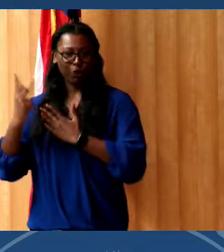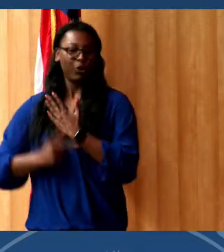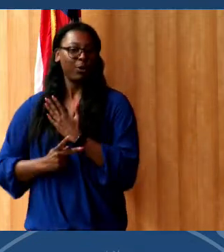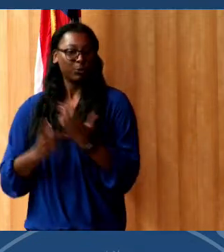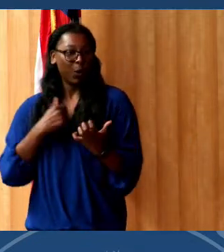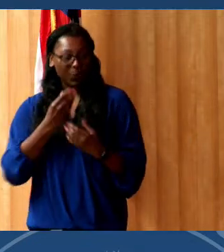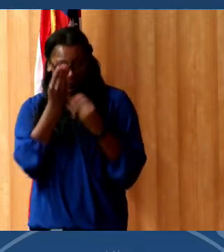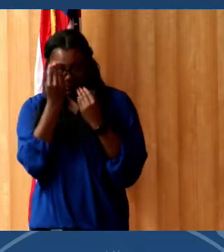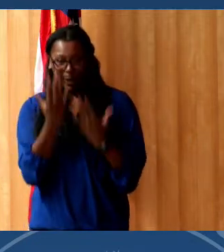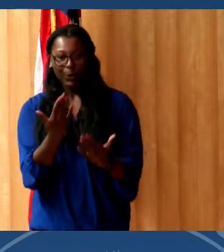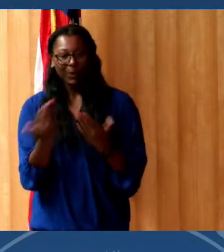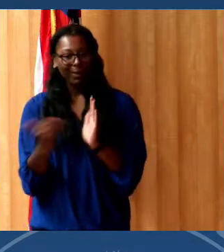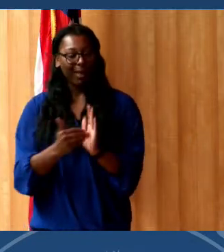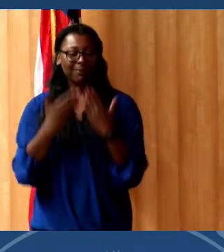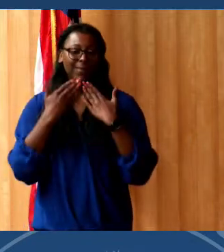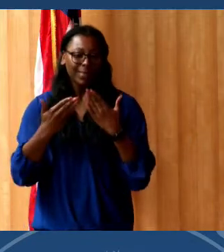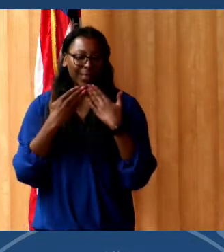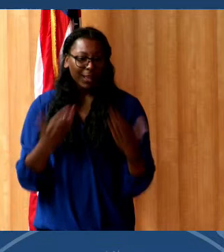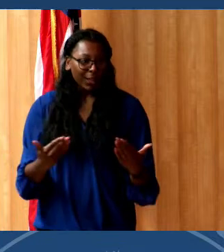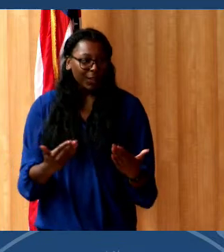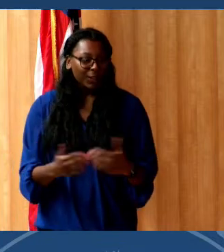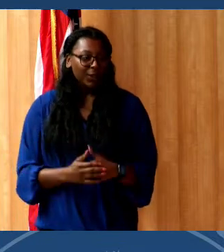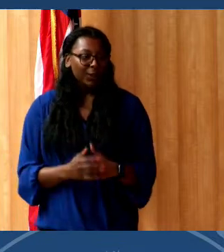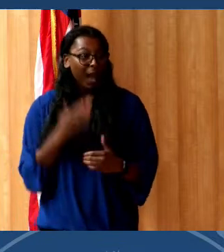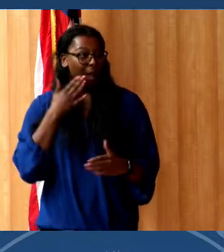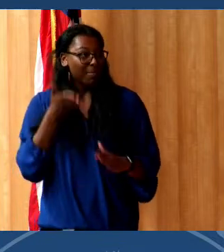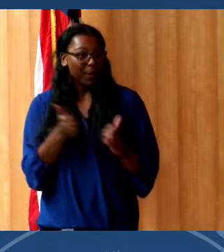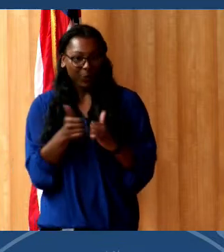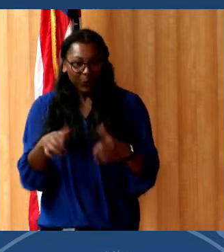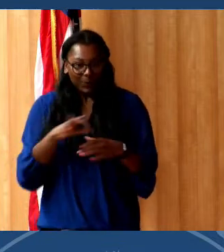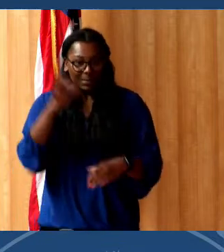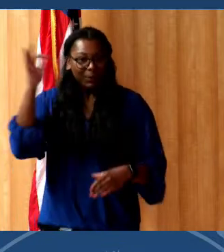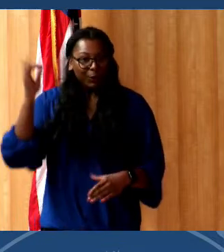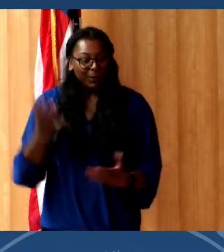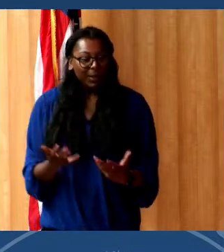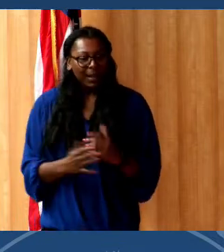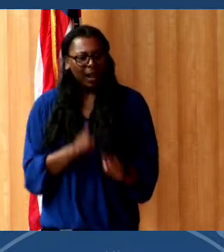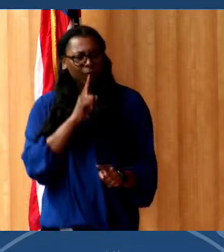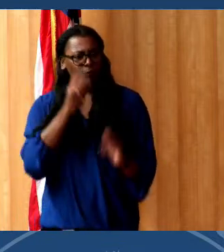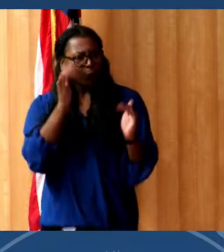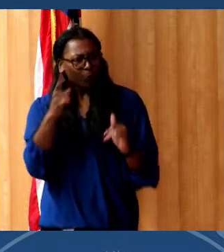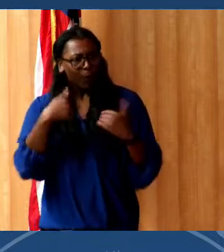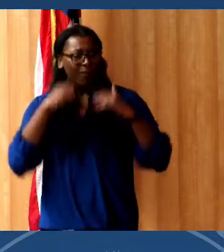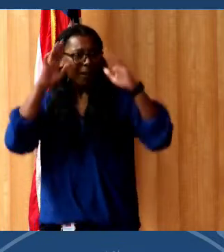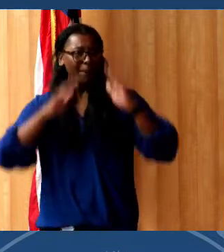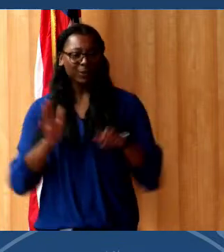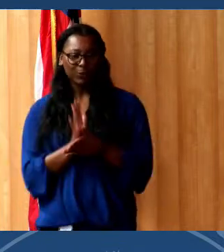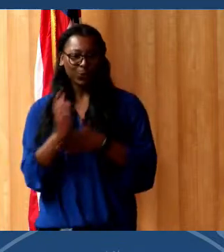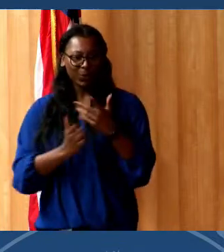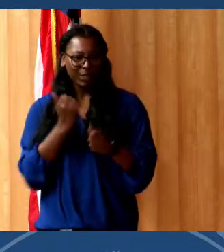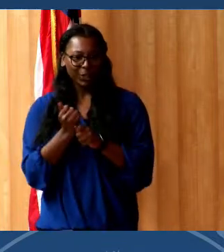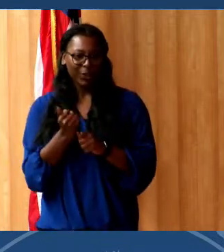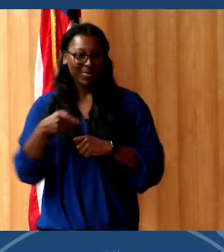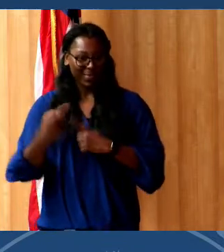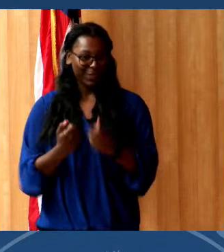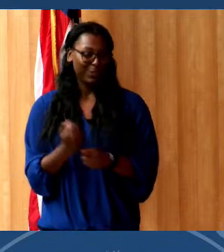just say thank you. I'm there with you in spirit, and I really hope that you have a great school year ahead of you.